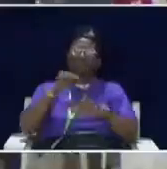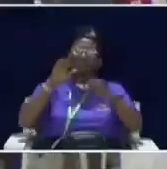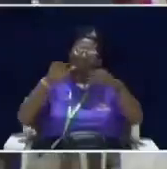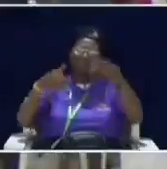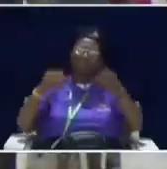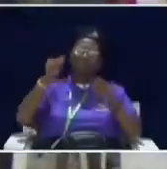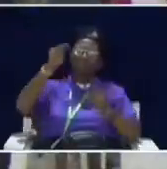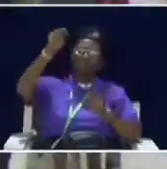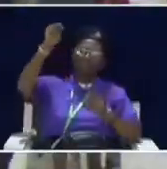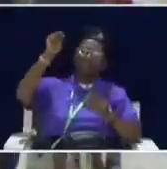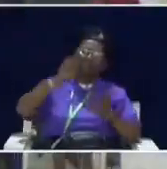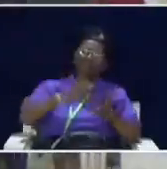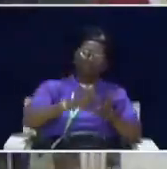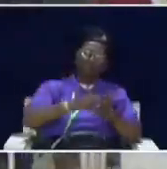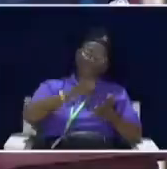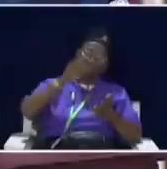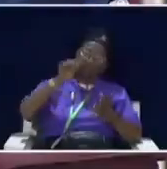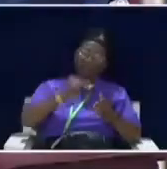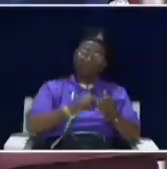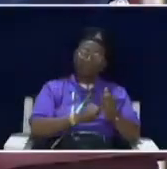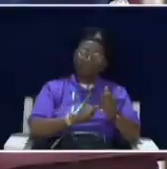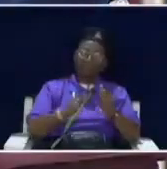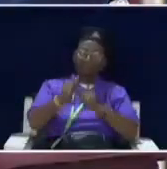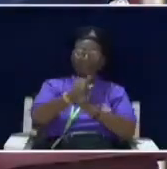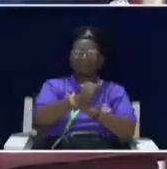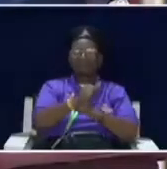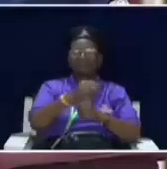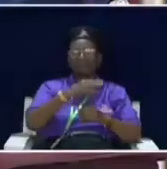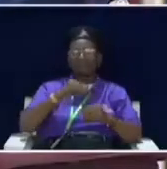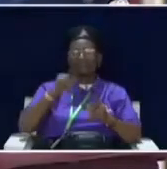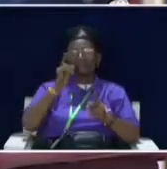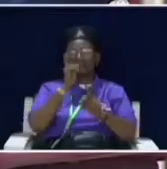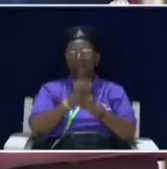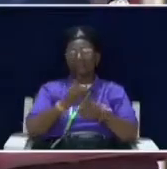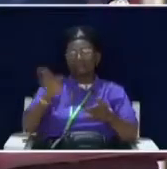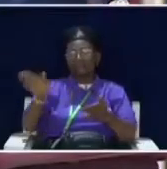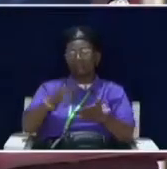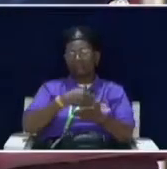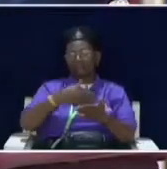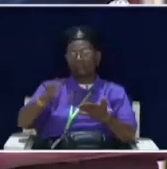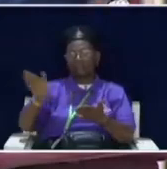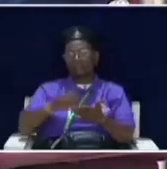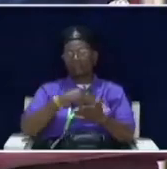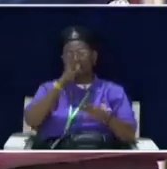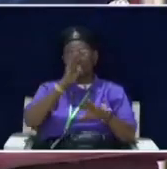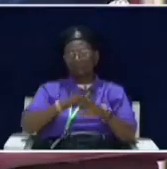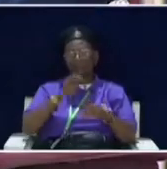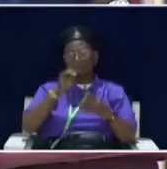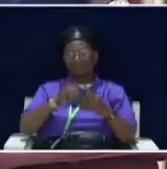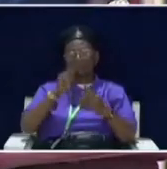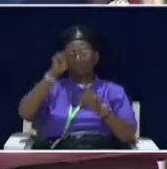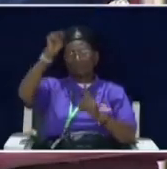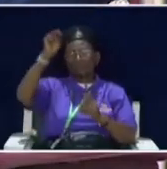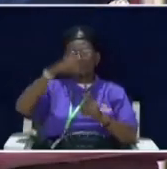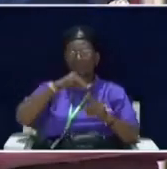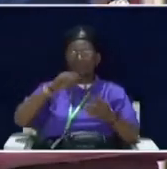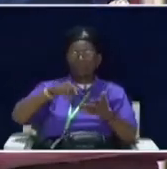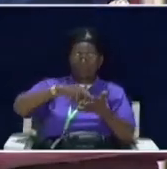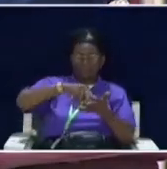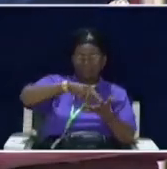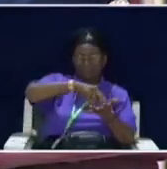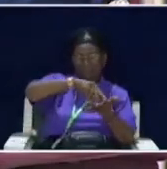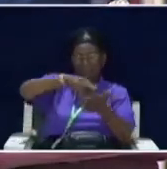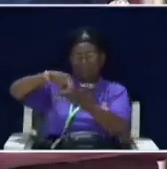Will you go ahead and just sing unto him and dance to him